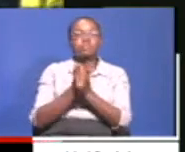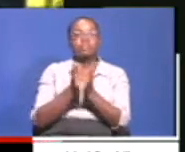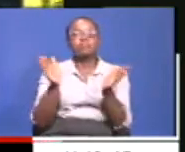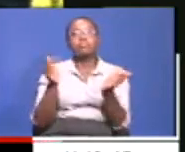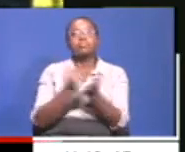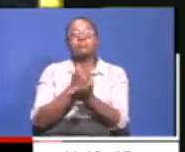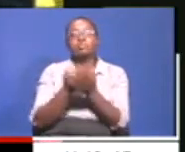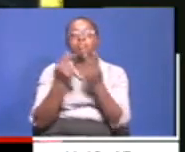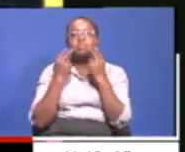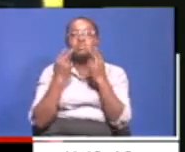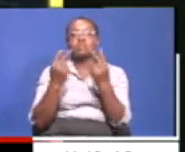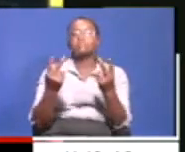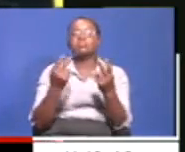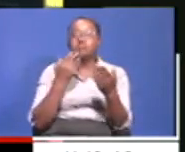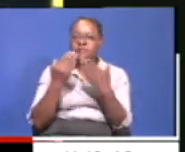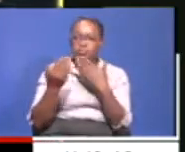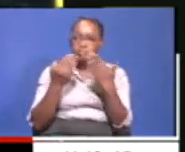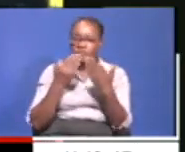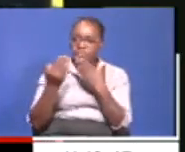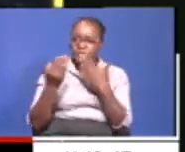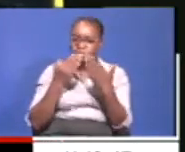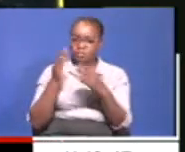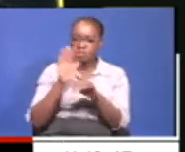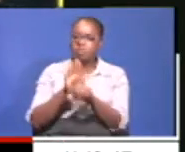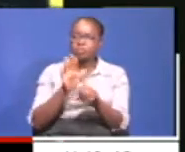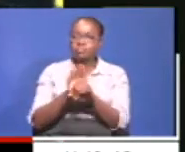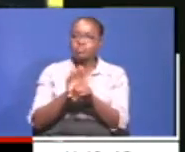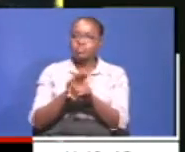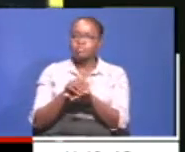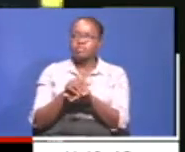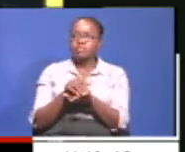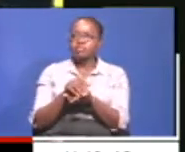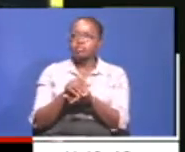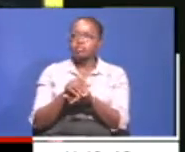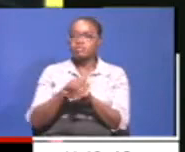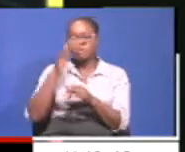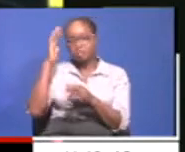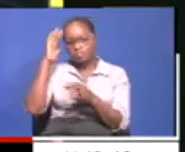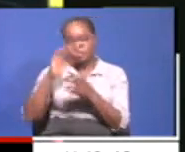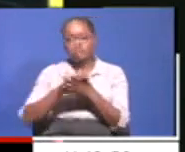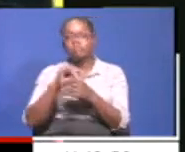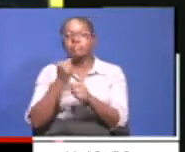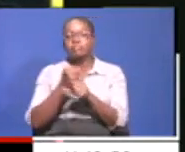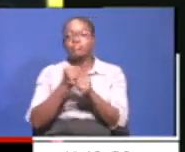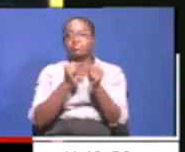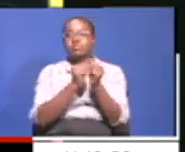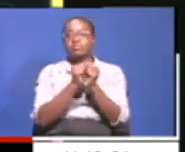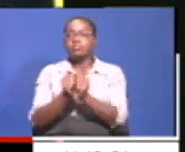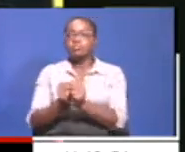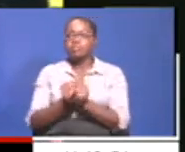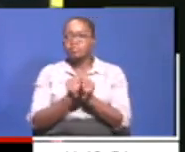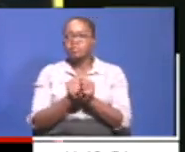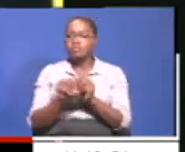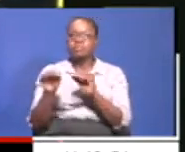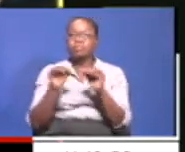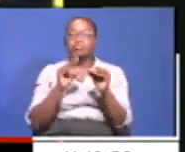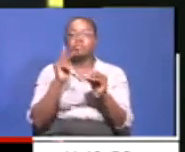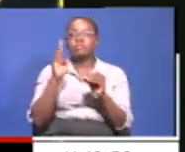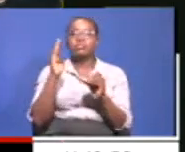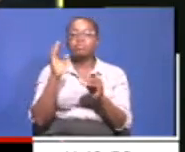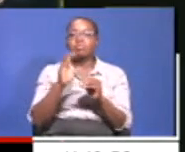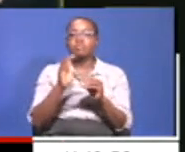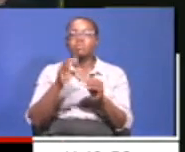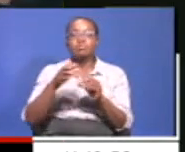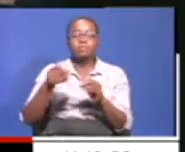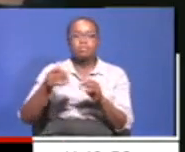visibility. We appreciate you. Thank you so much, KBC. And I believe we'll work together to put KBC and the Lionesses in